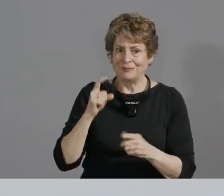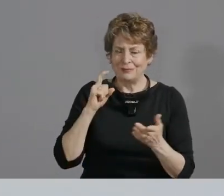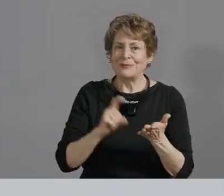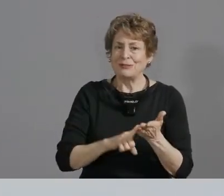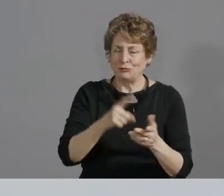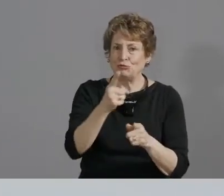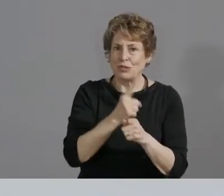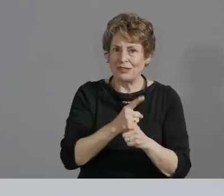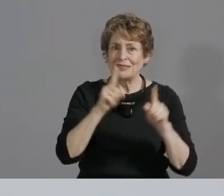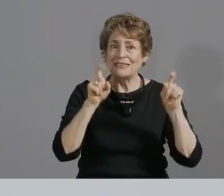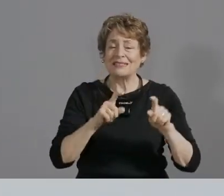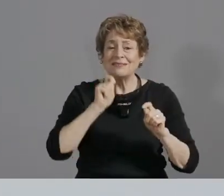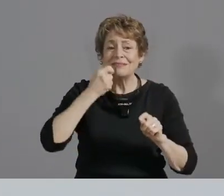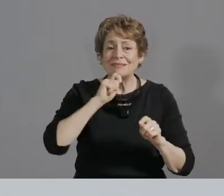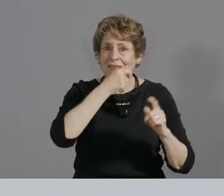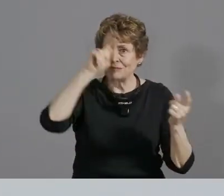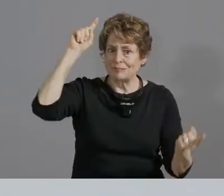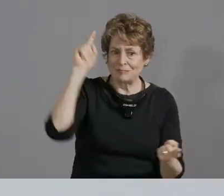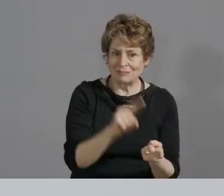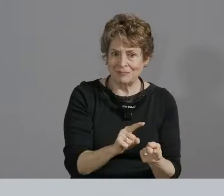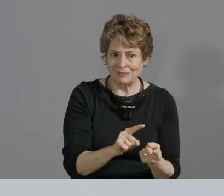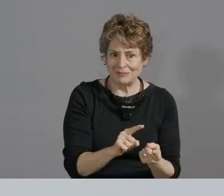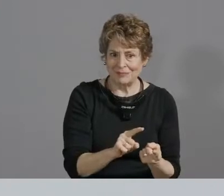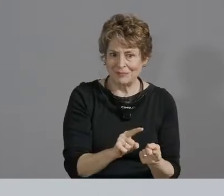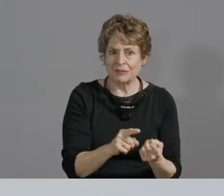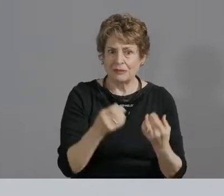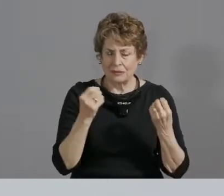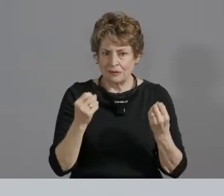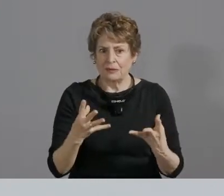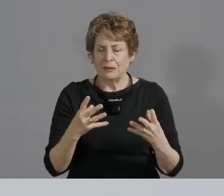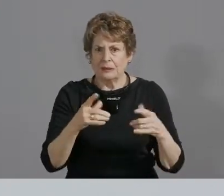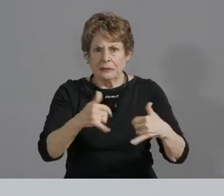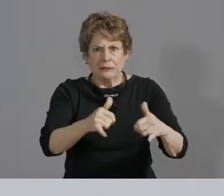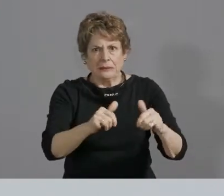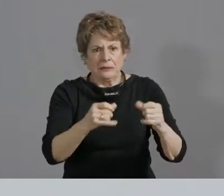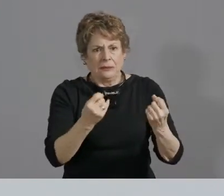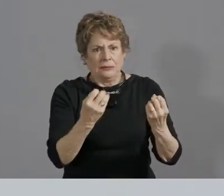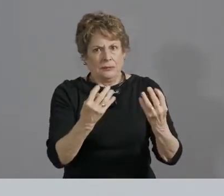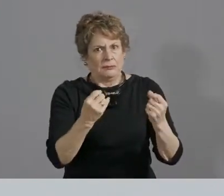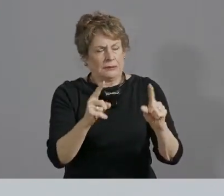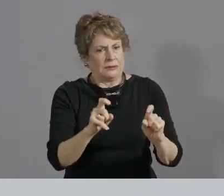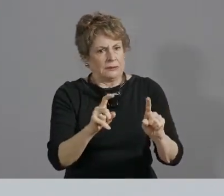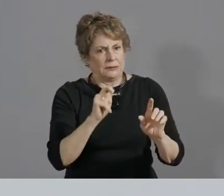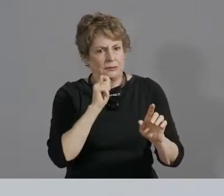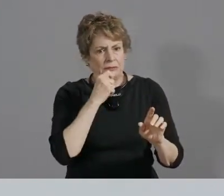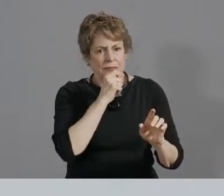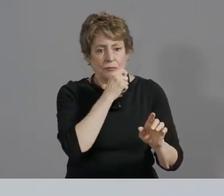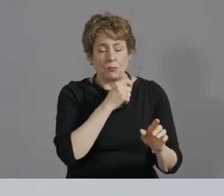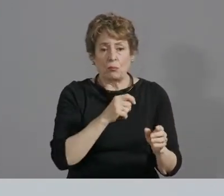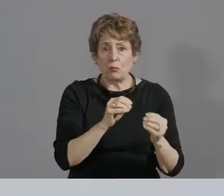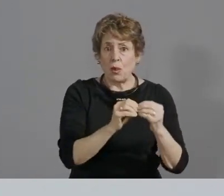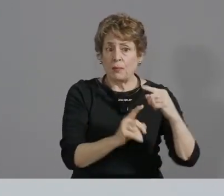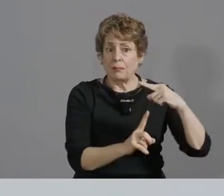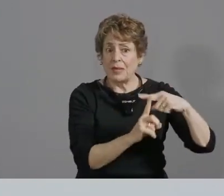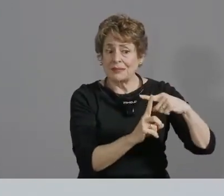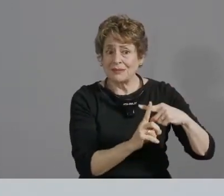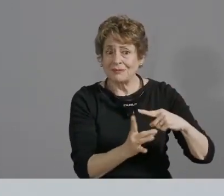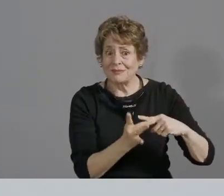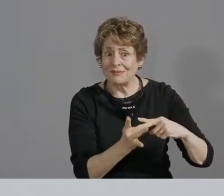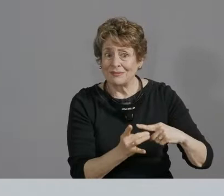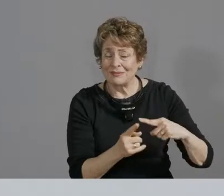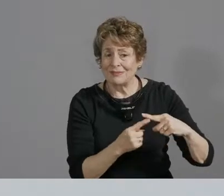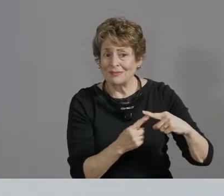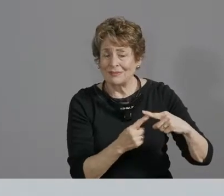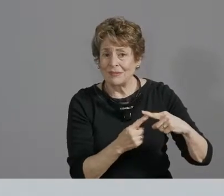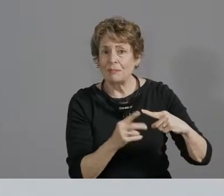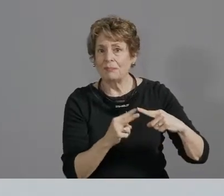is as we get more cases, the demand goes up, and then the demand tends to taper off. We would encourage people,